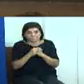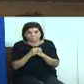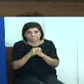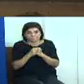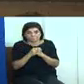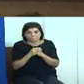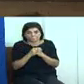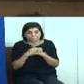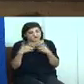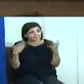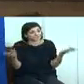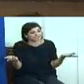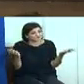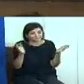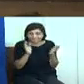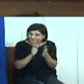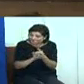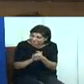well,